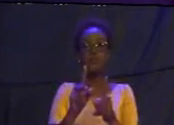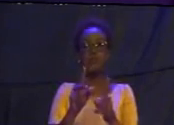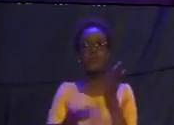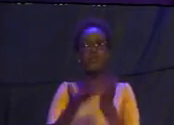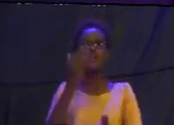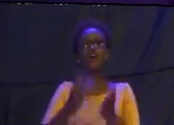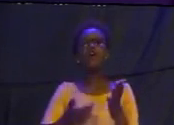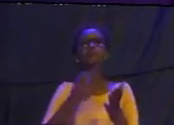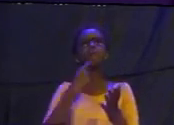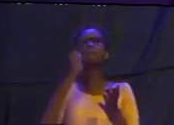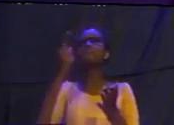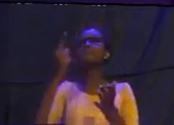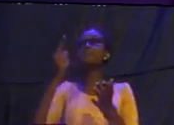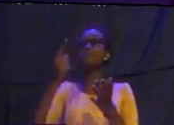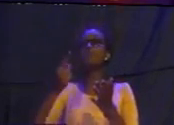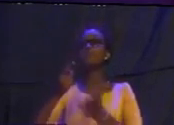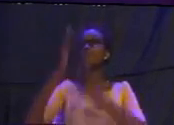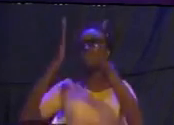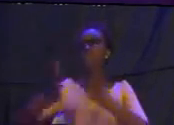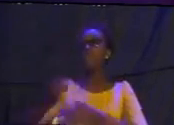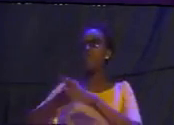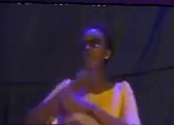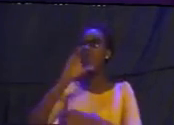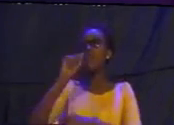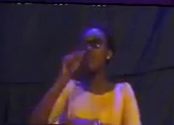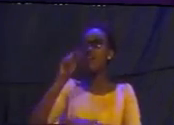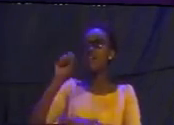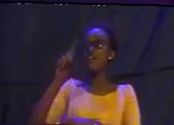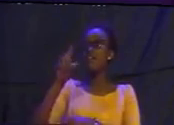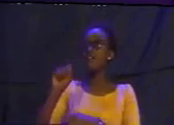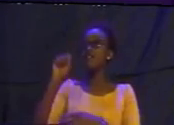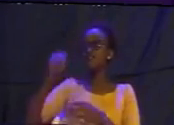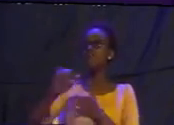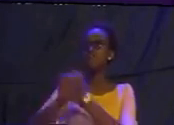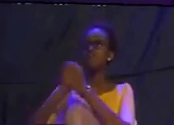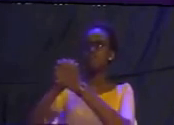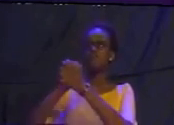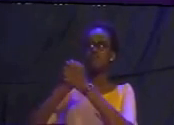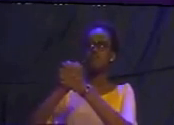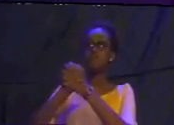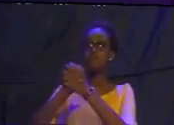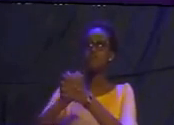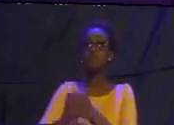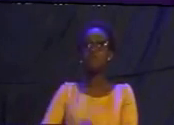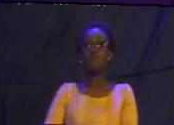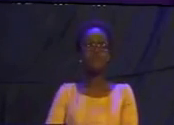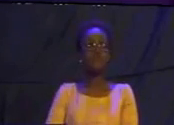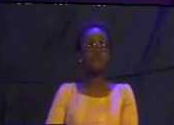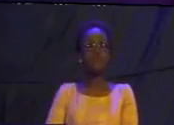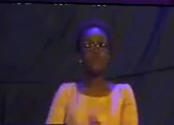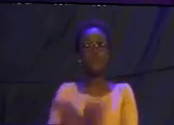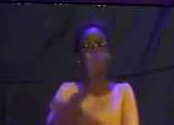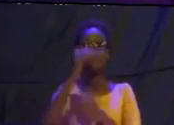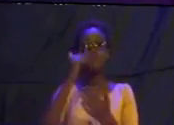Okay. Those of you who are next to those from Canada, please hug them on our behalf. Imani